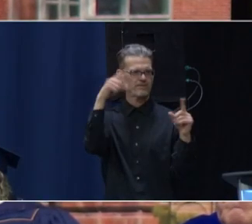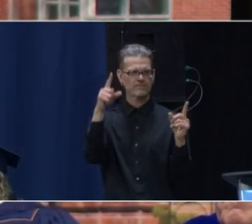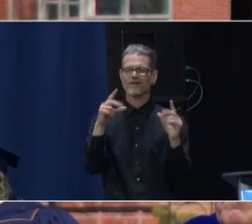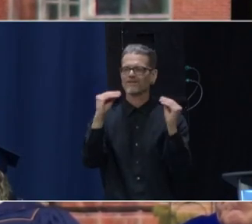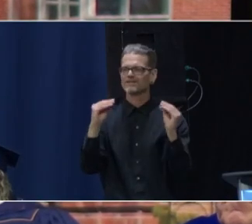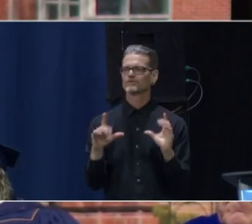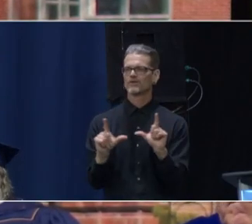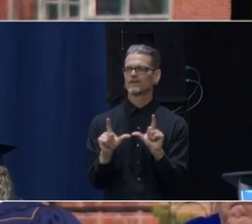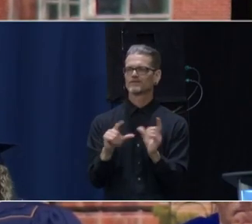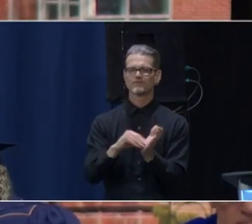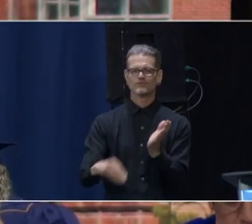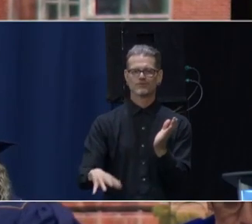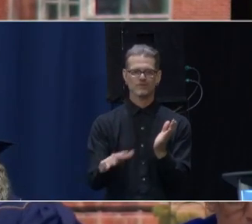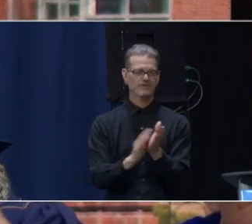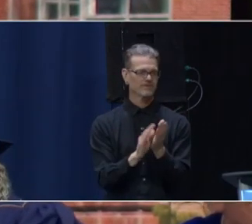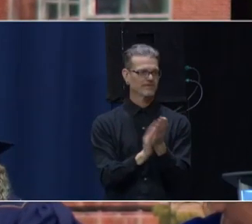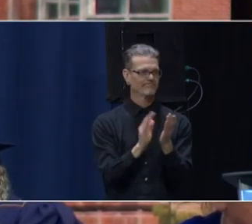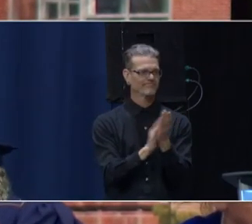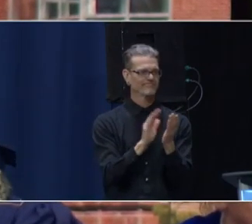licensure students.